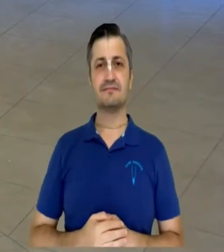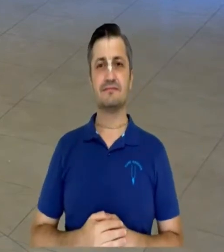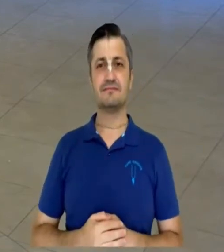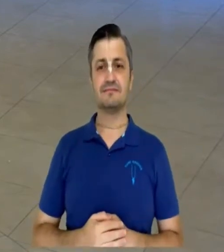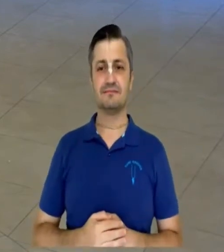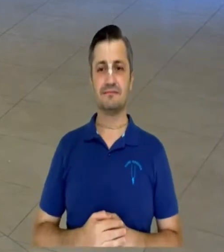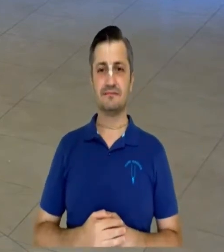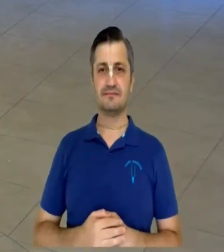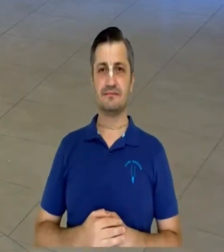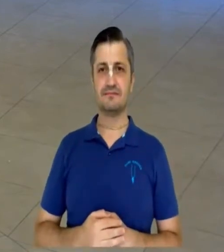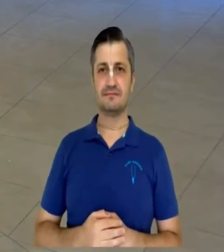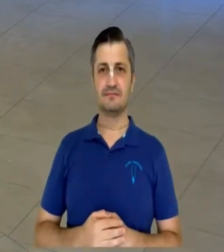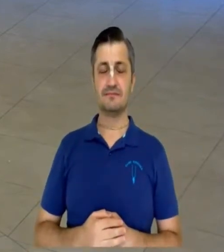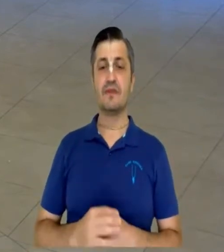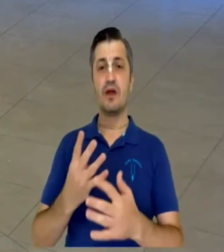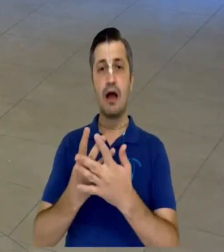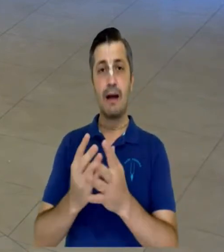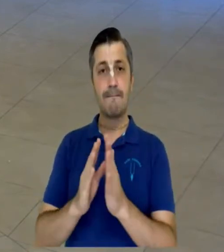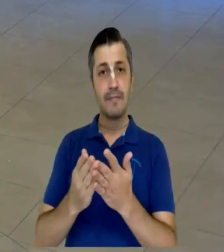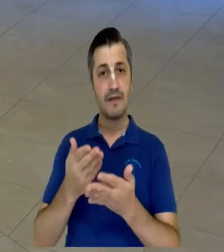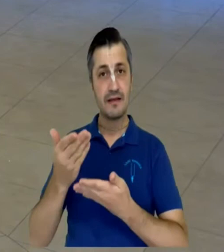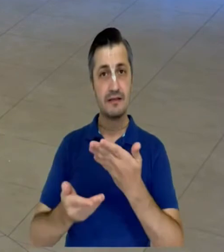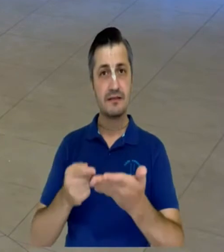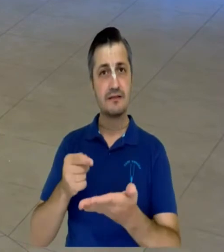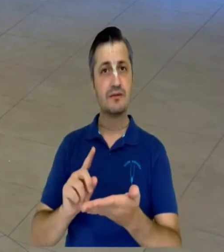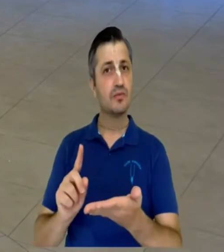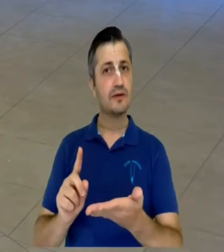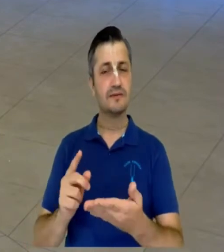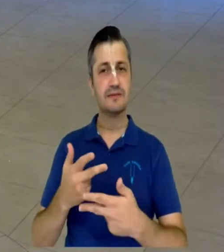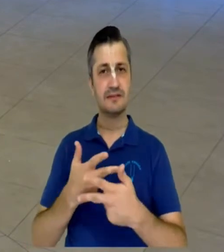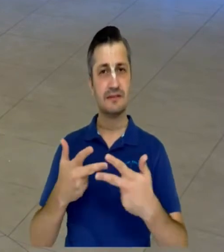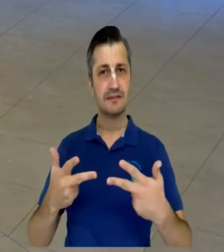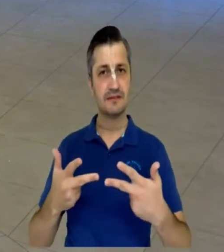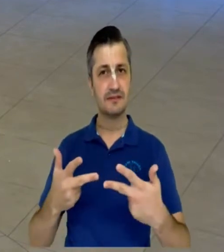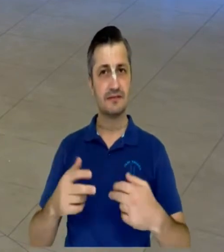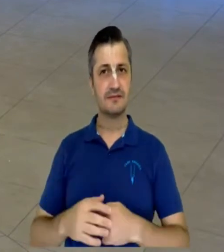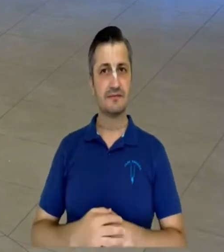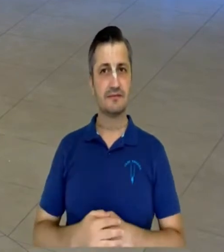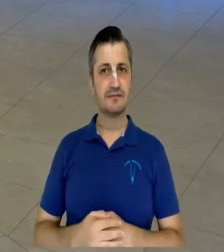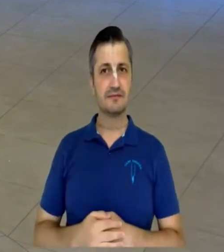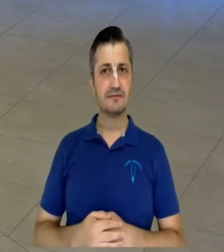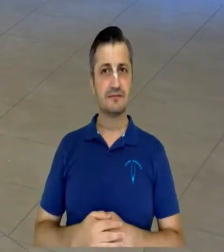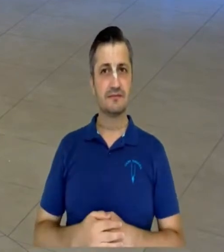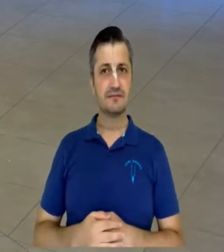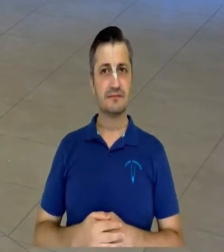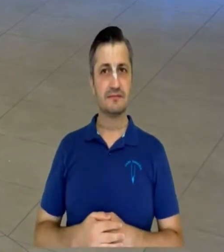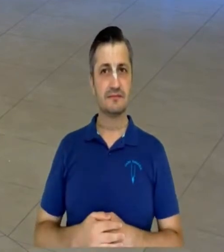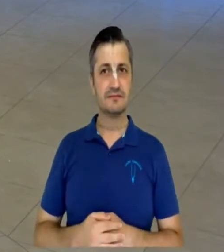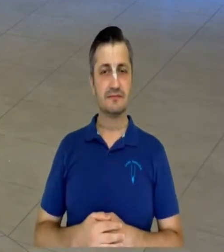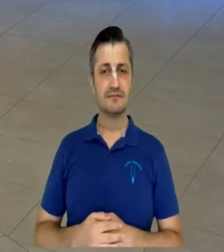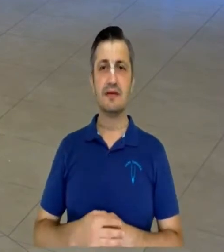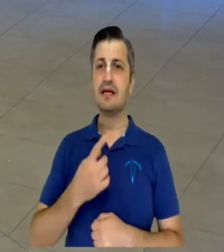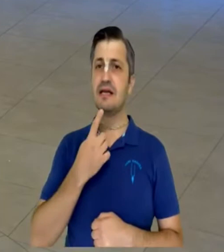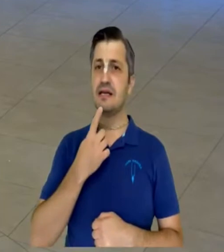Chaitananam, Eko Bahunam Yo Vidadhati Kaman. that one out of many,